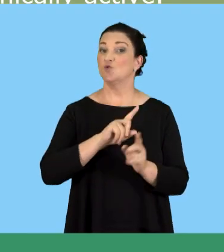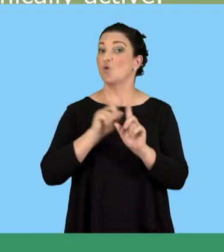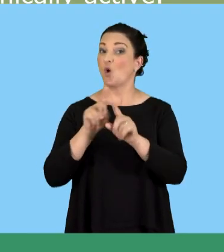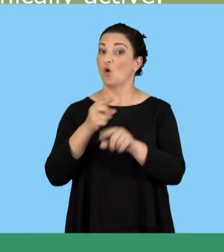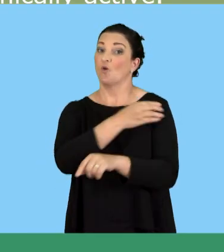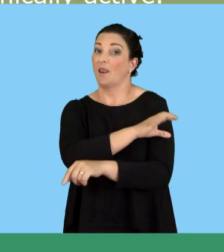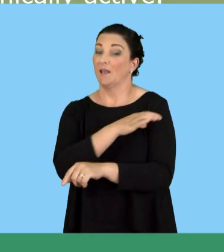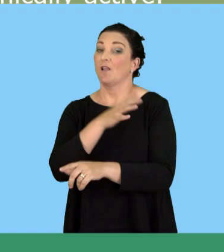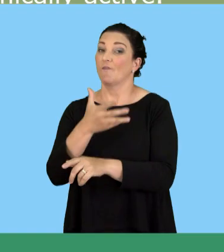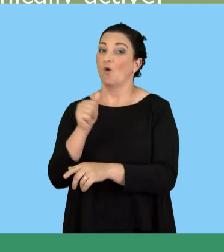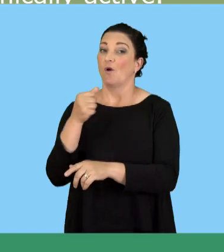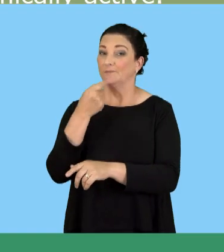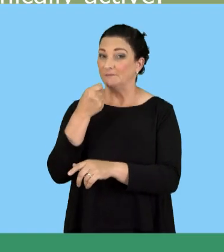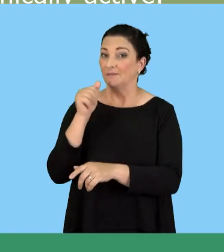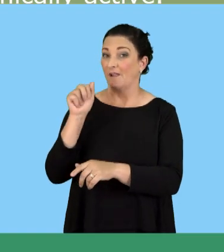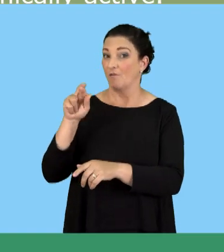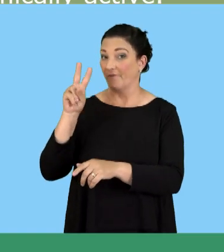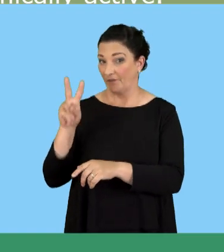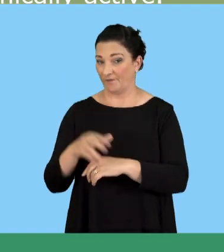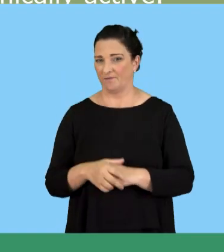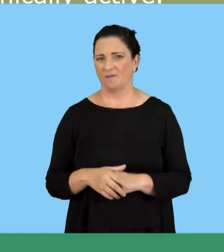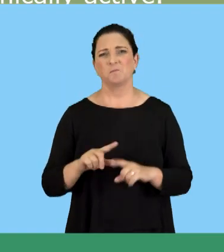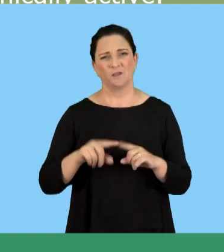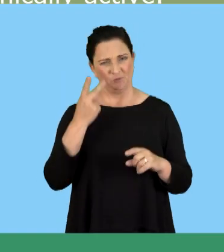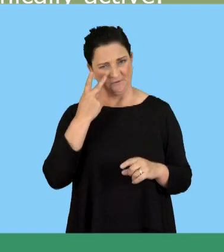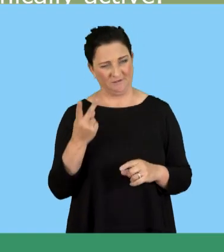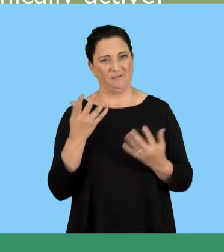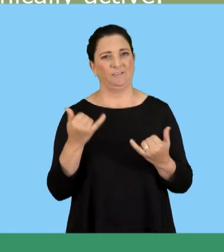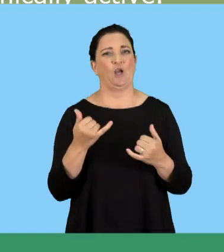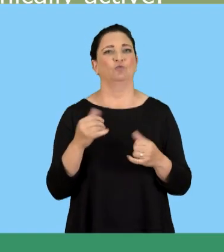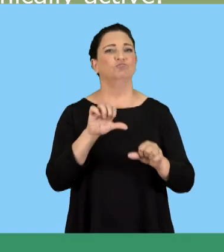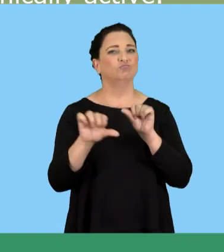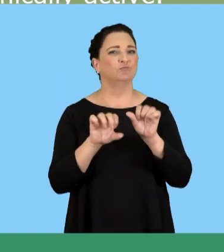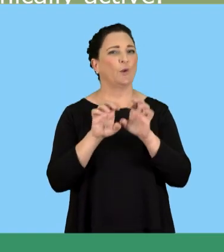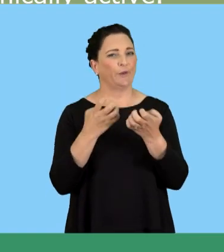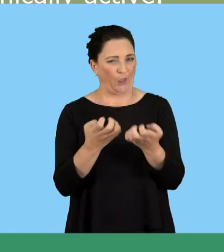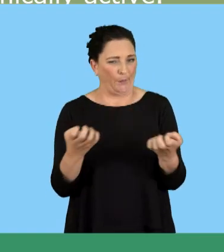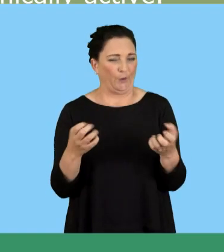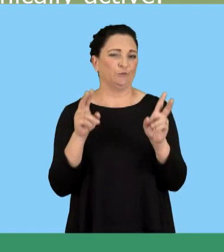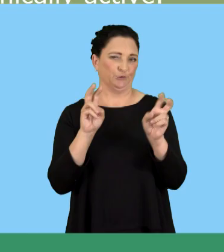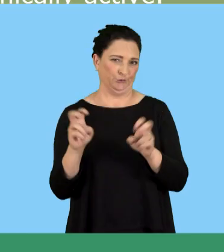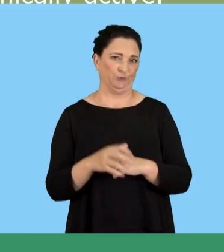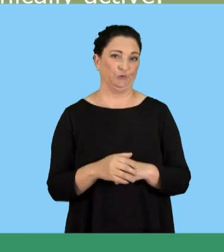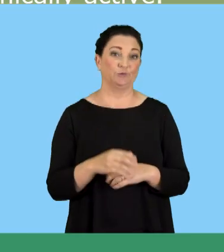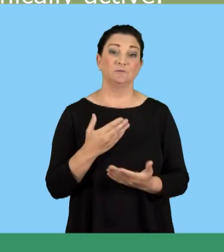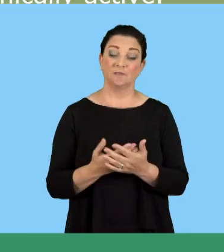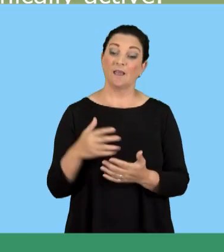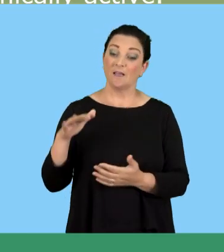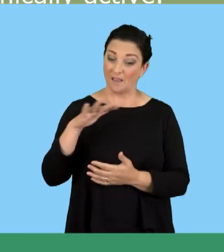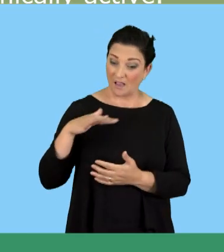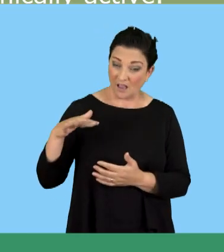collect ARVs from the clinic. We see a socioeconomic issue there, and this socioeconomic issue is affecting